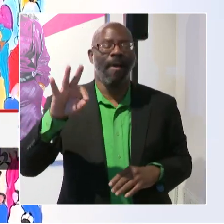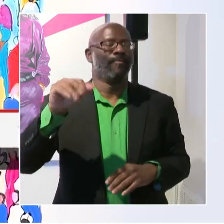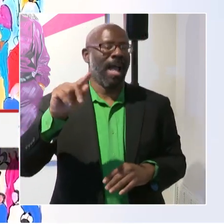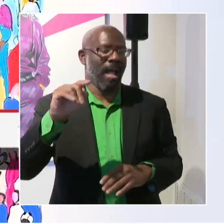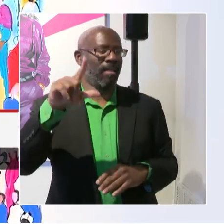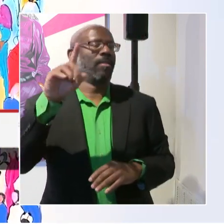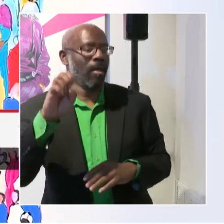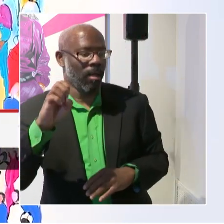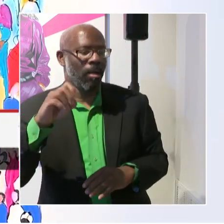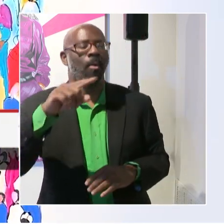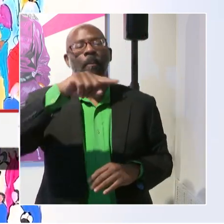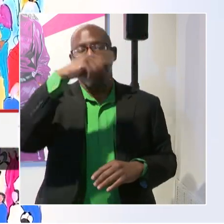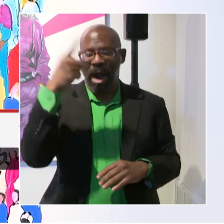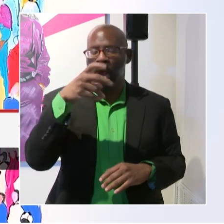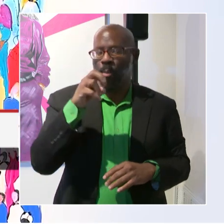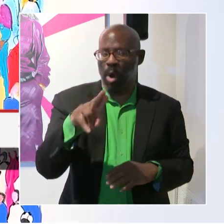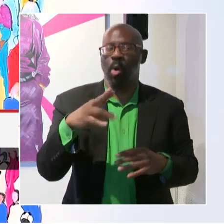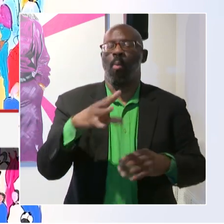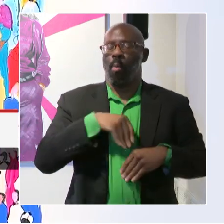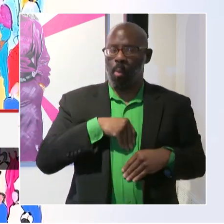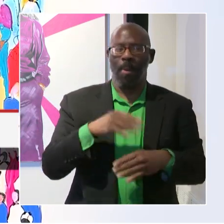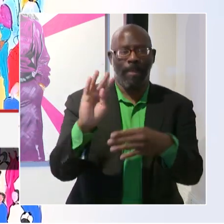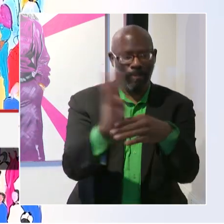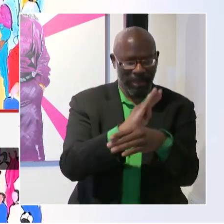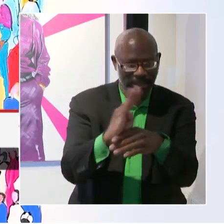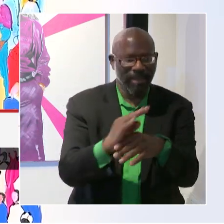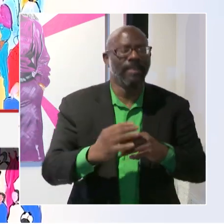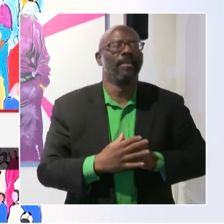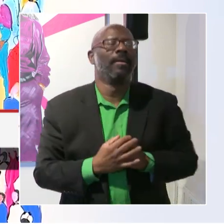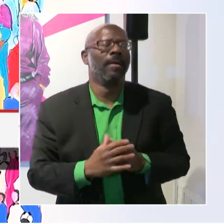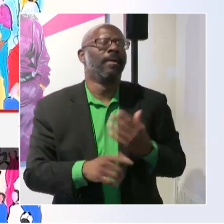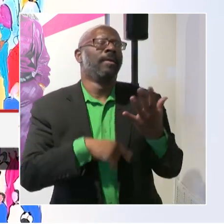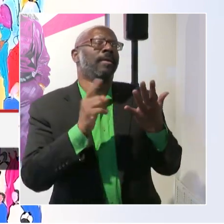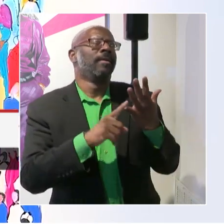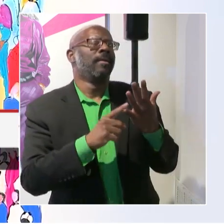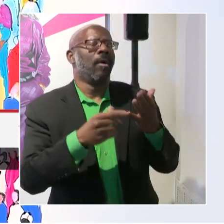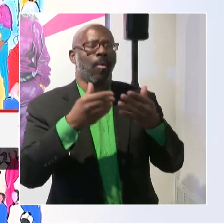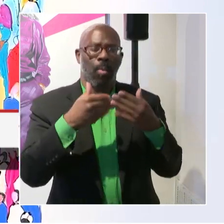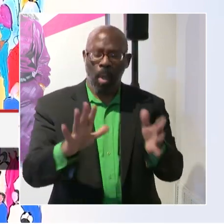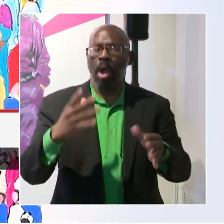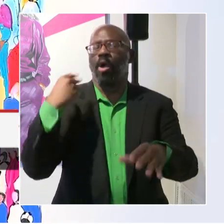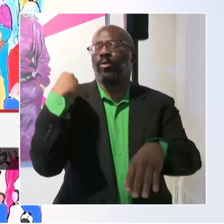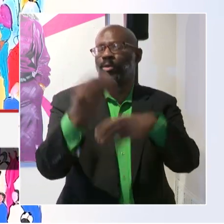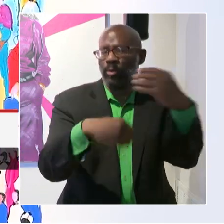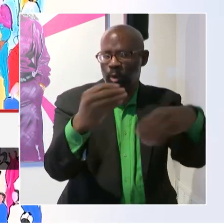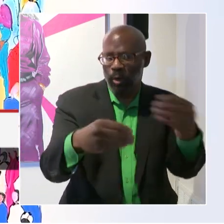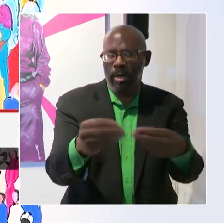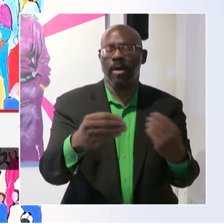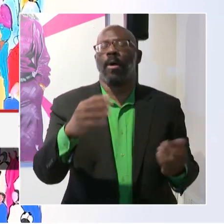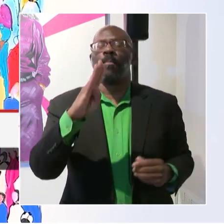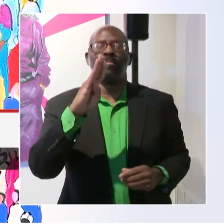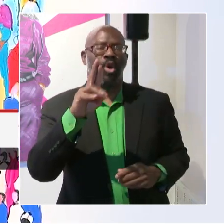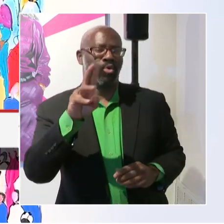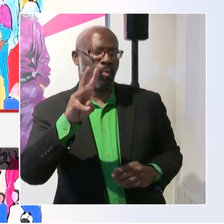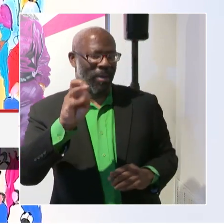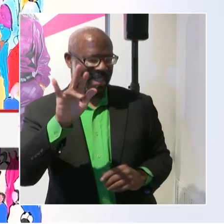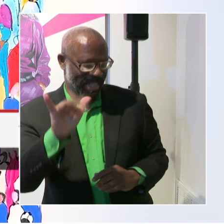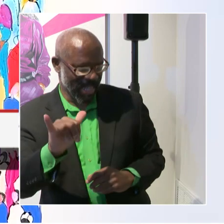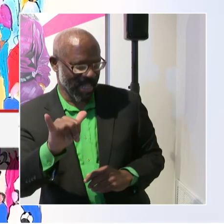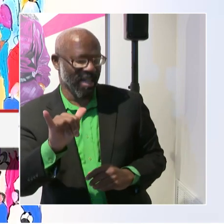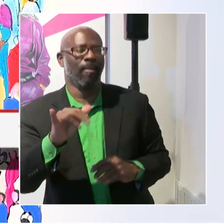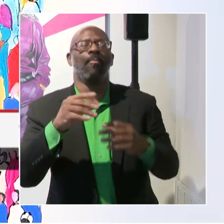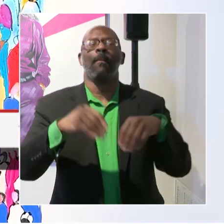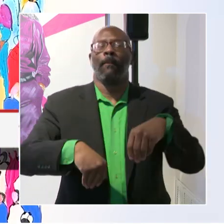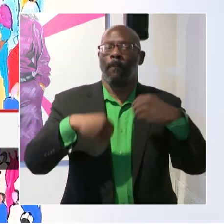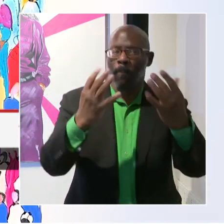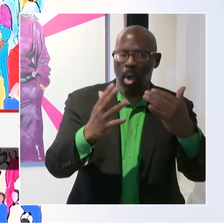of DC women makers. Lost Generation Brewing Company, a brewery in the Eckington neighborhood, offering up to 16